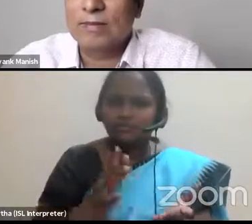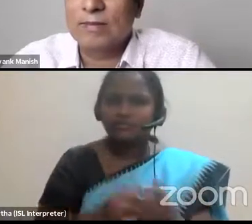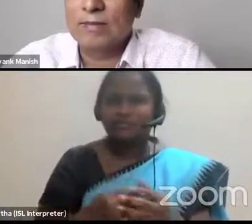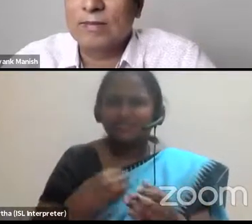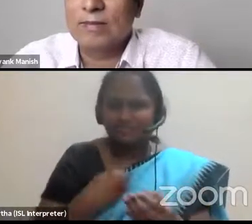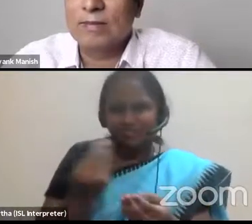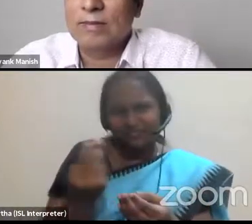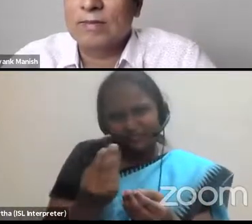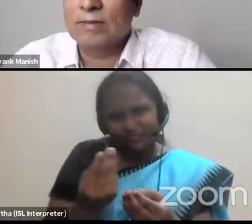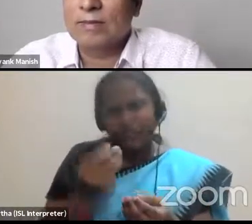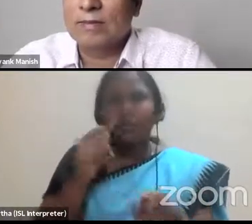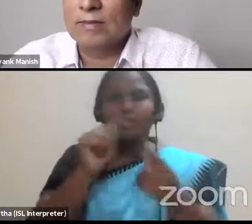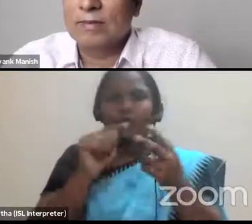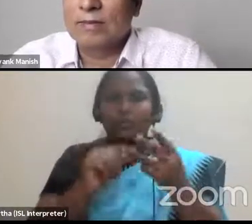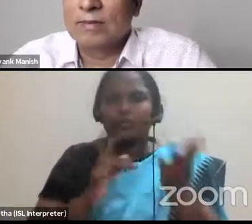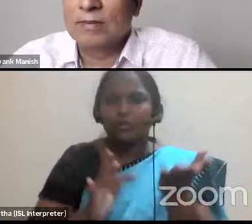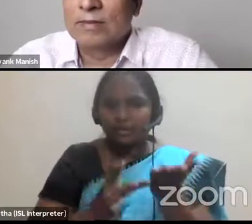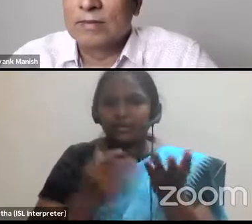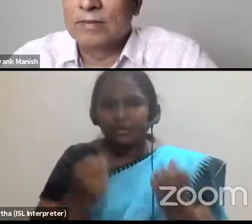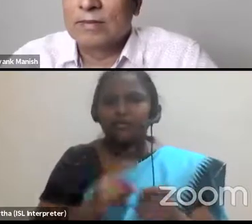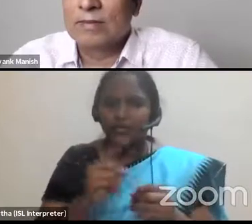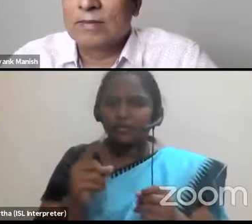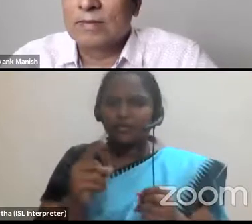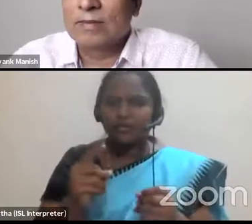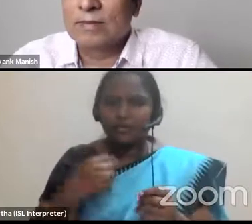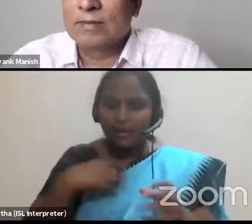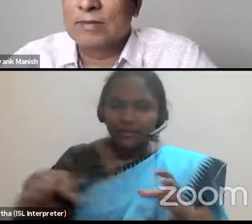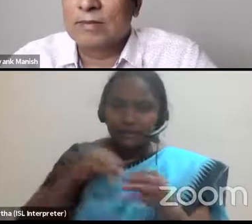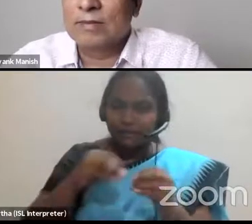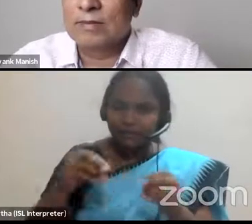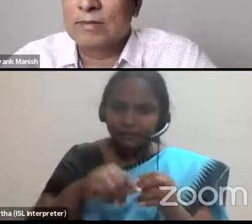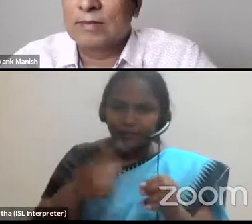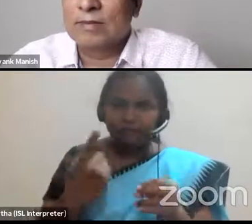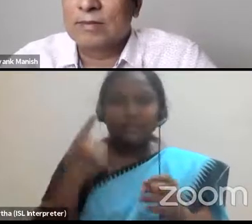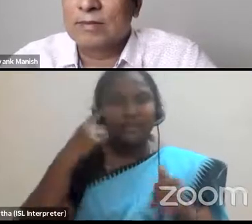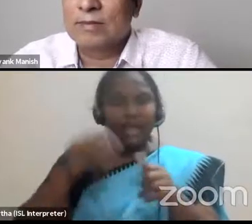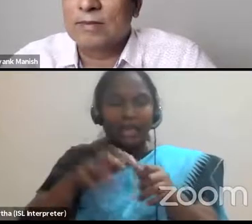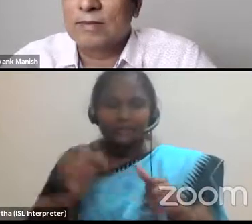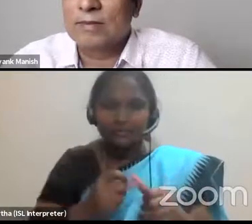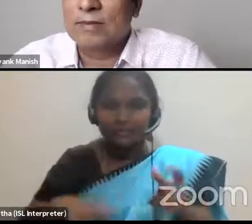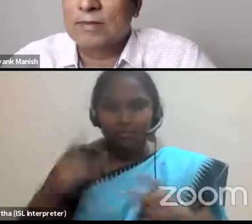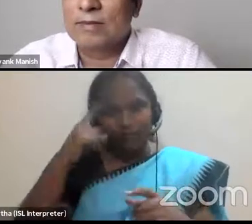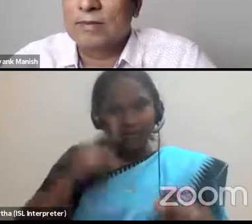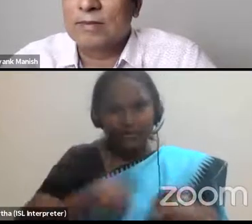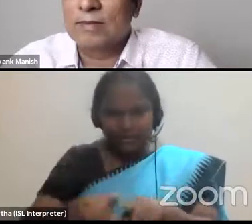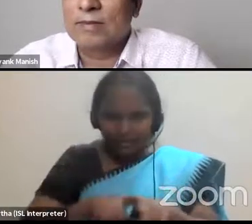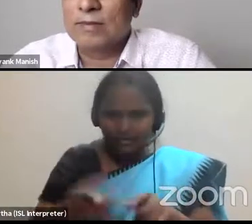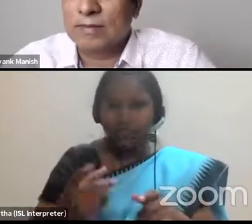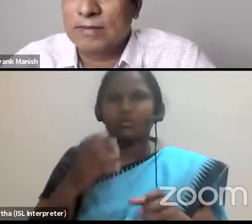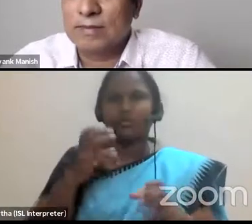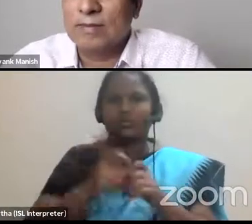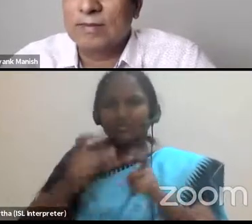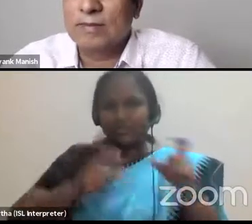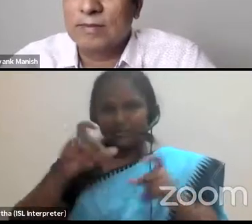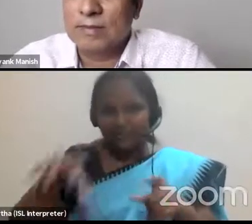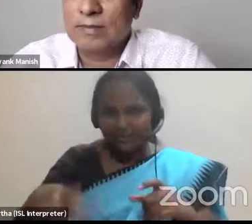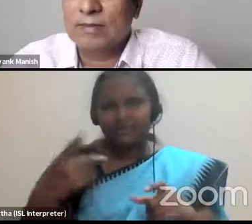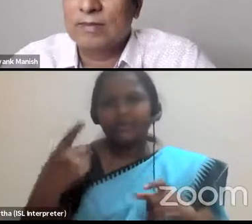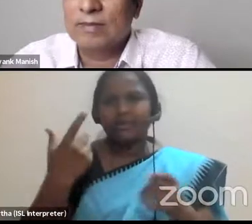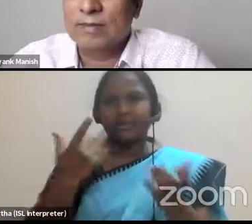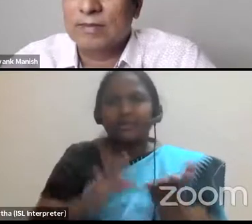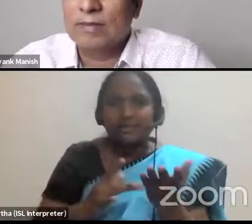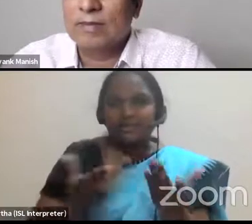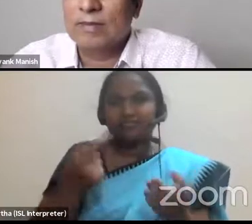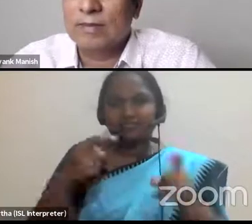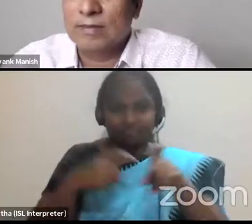few points on the technology, but I'll also like to bring in aspects of, for example, cognitive psychology and ethics,